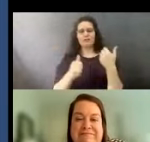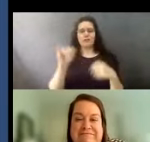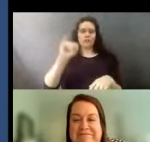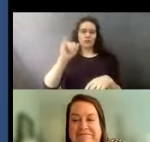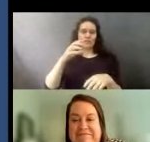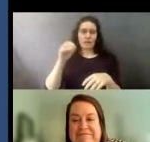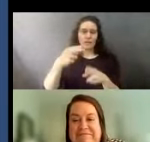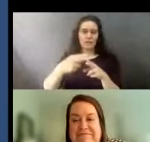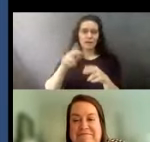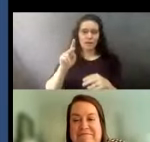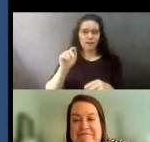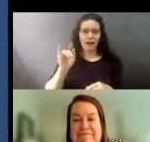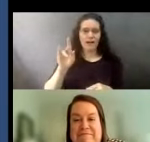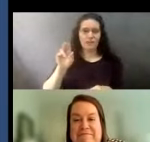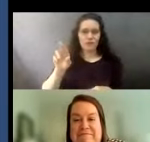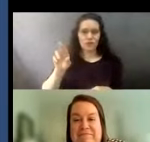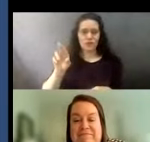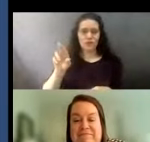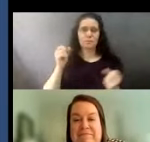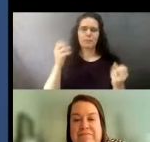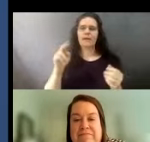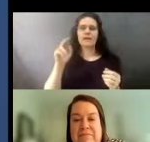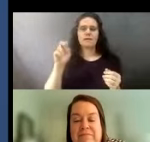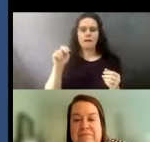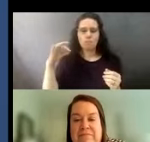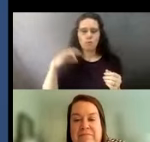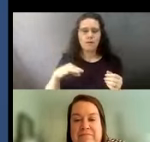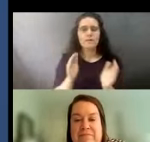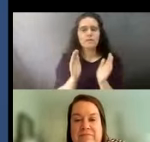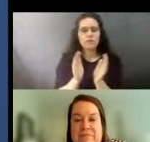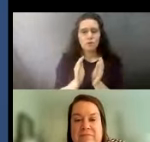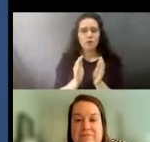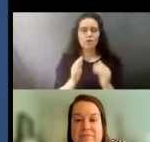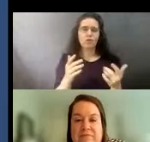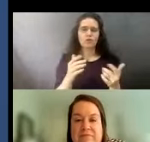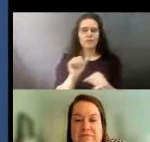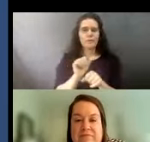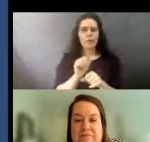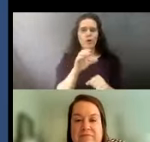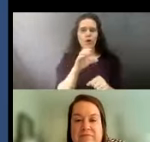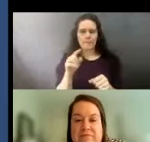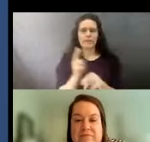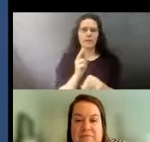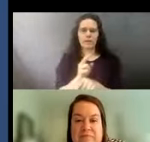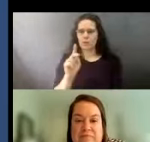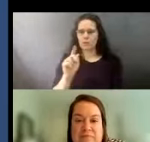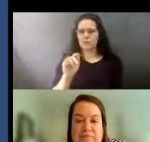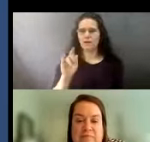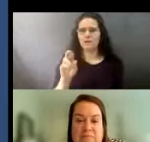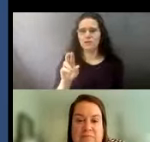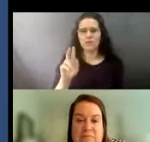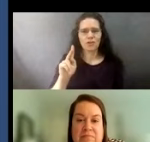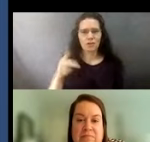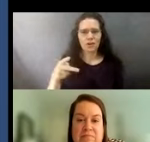managed care. And, certainly a lot of nonprofits and smaller employers use Kaiser. And over the years,